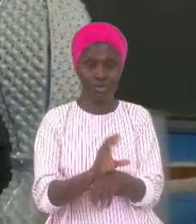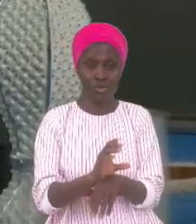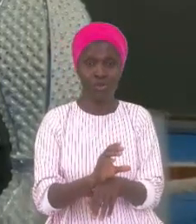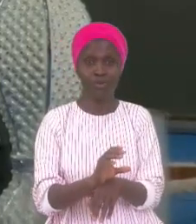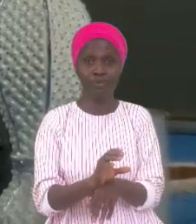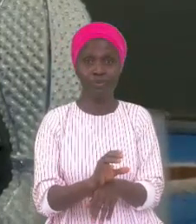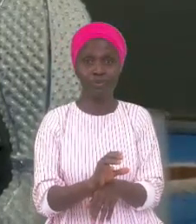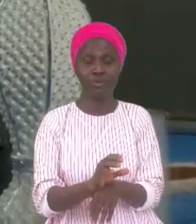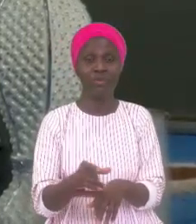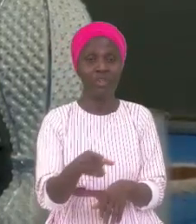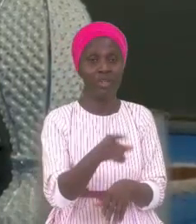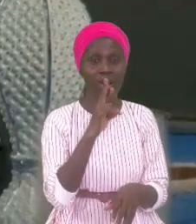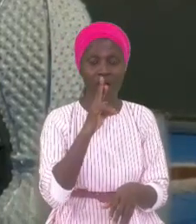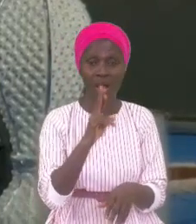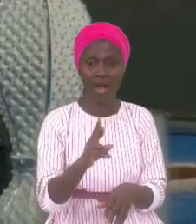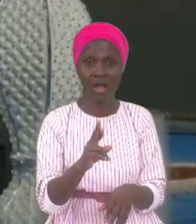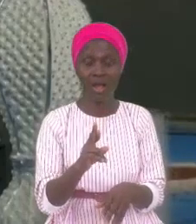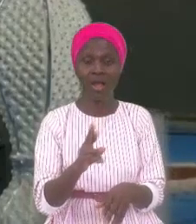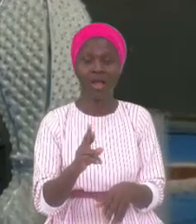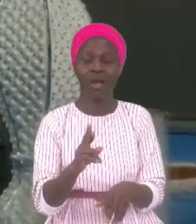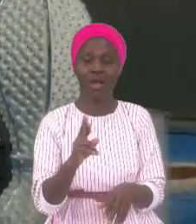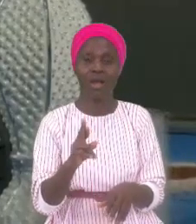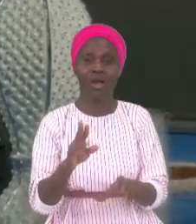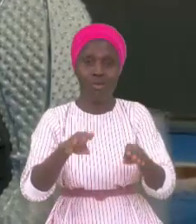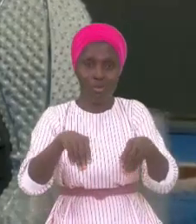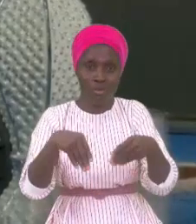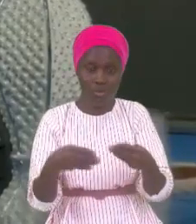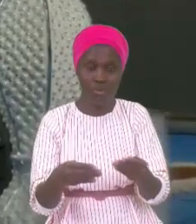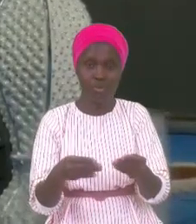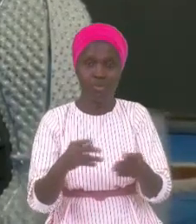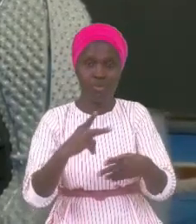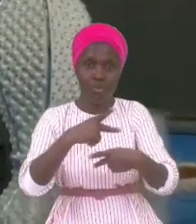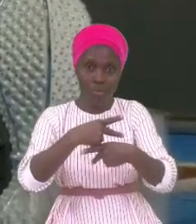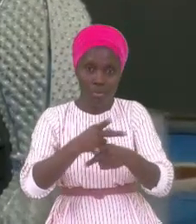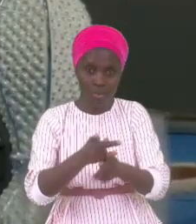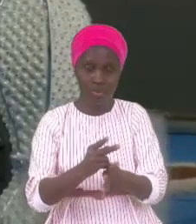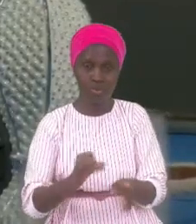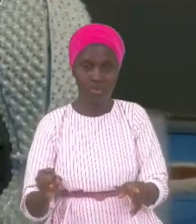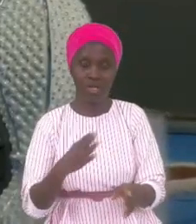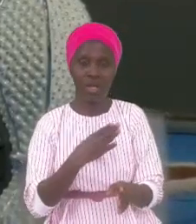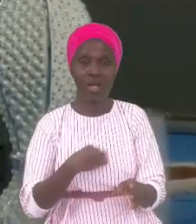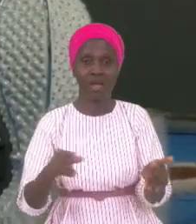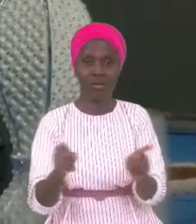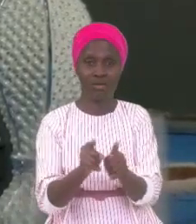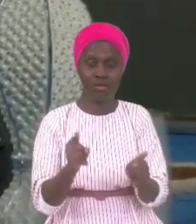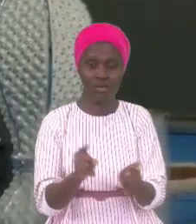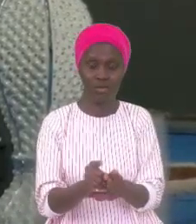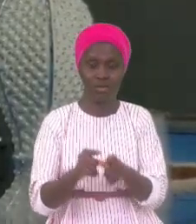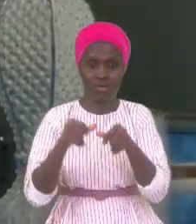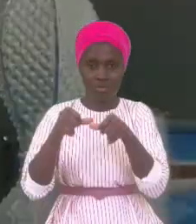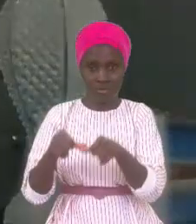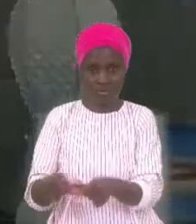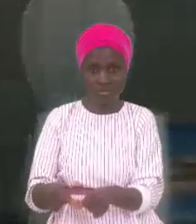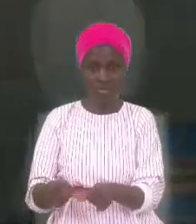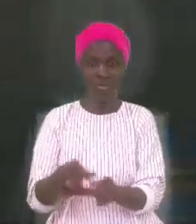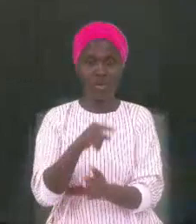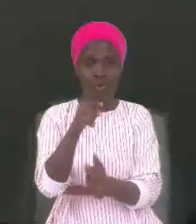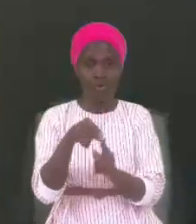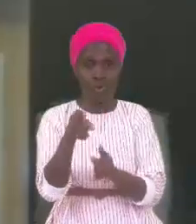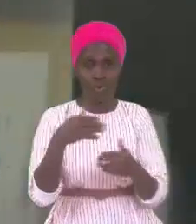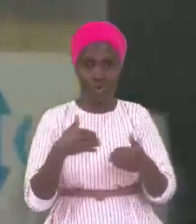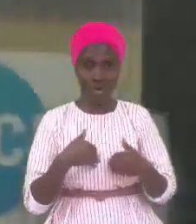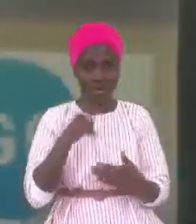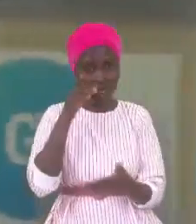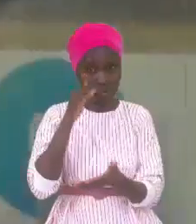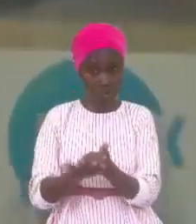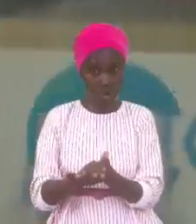they are productive, and they are also permanent. When you have the wife to